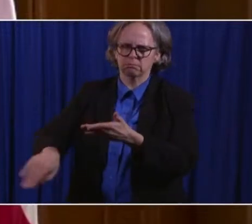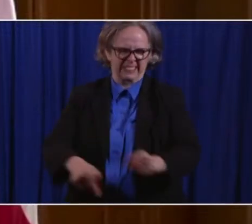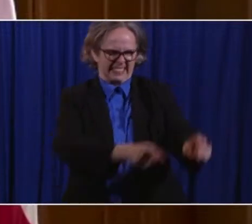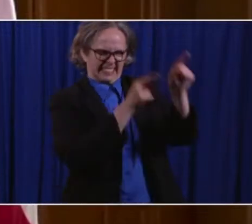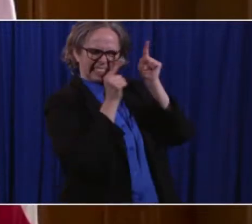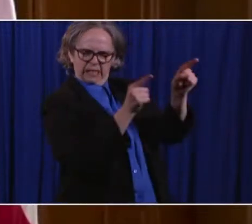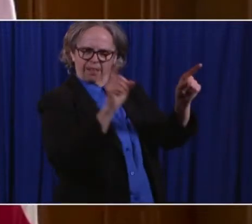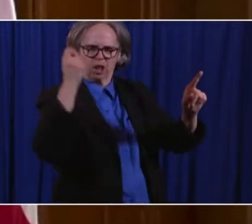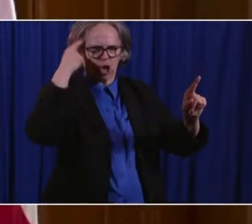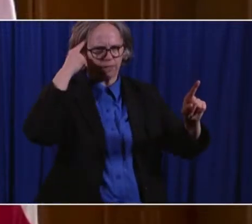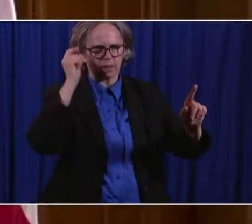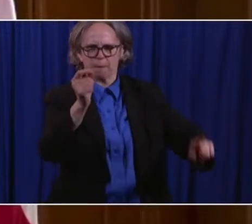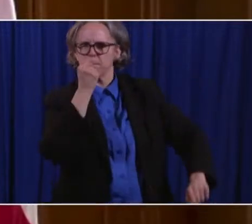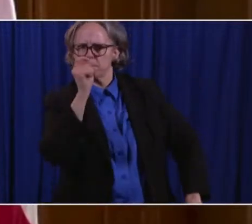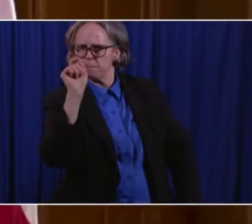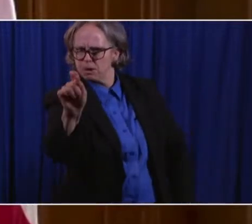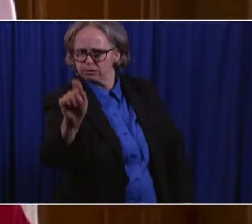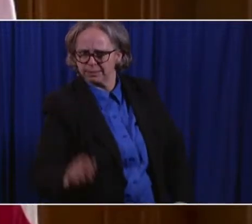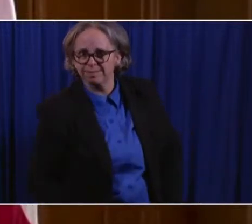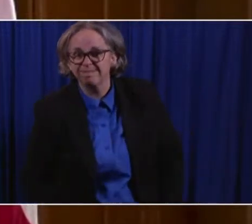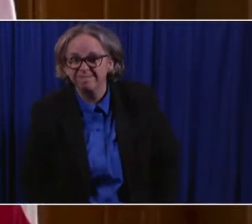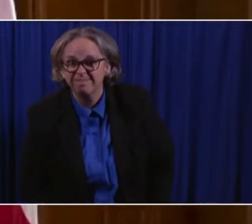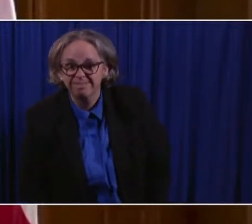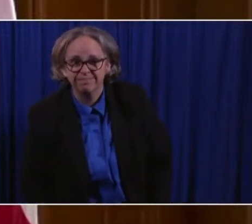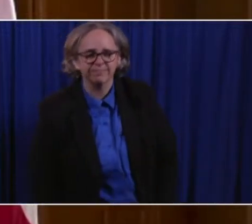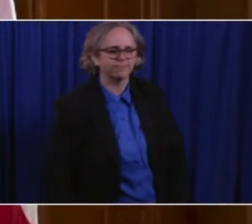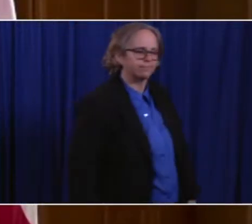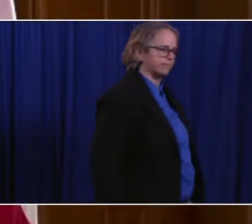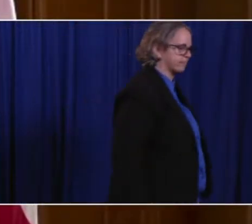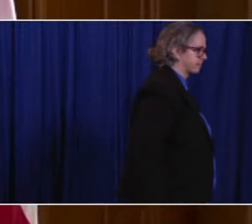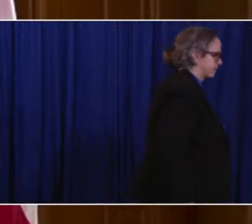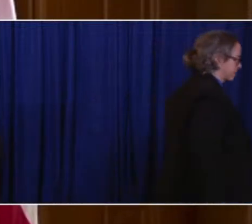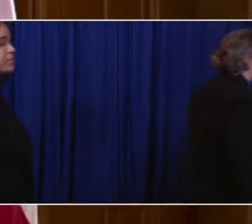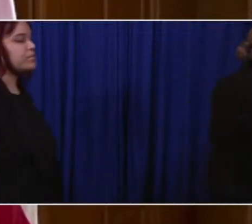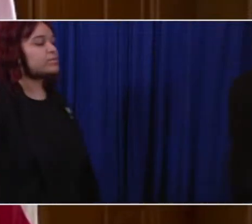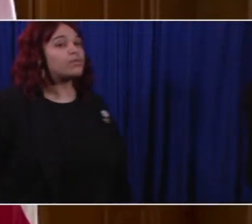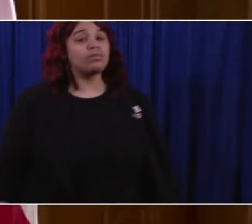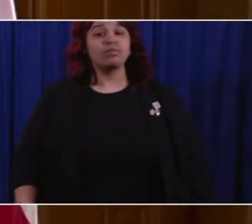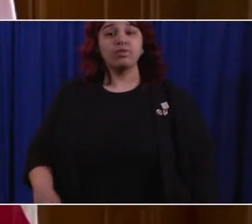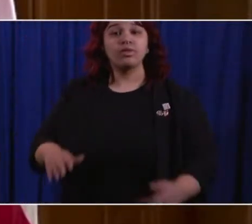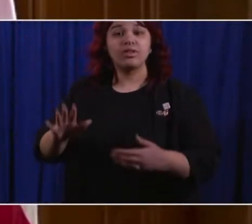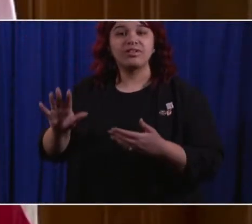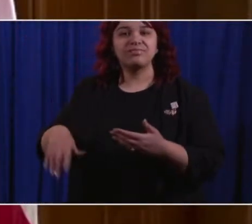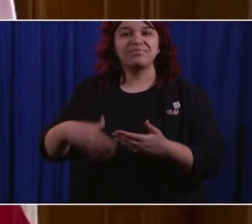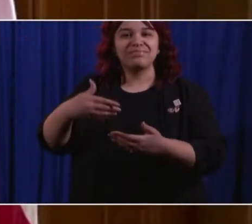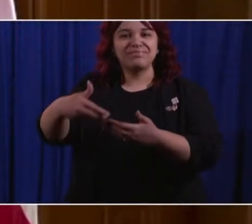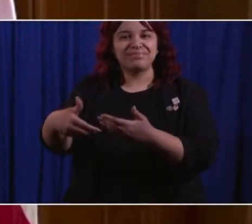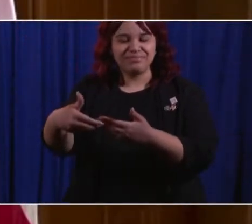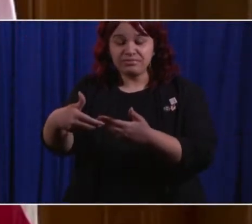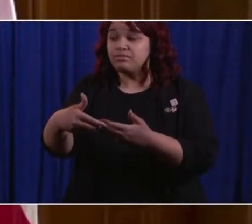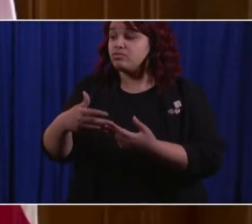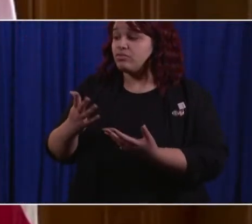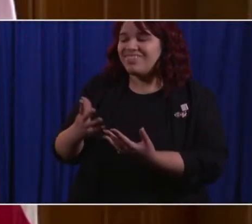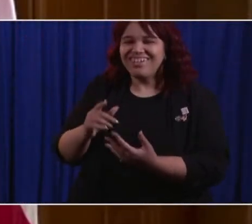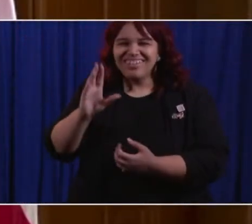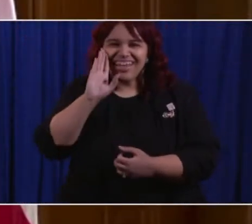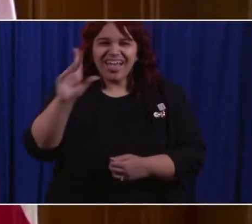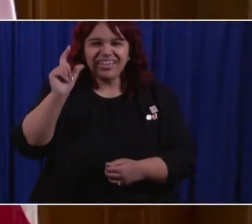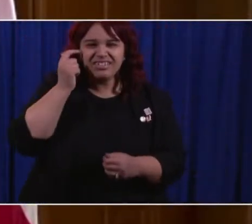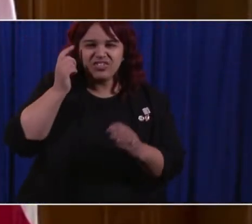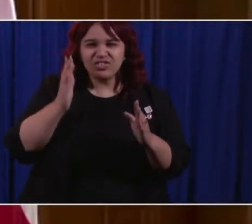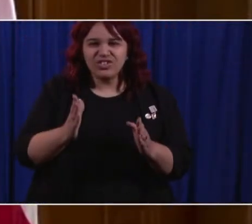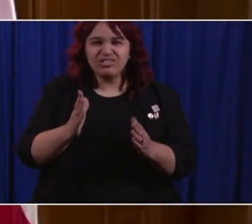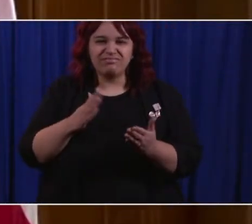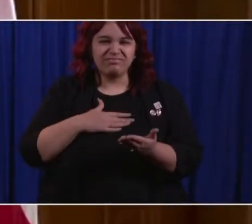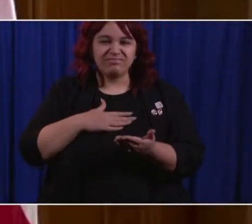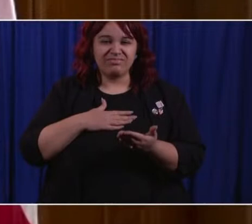Next question is from Farnoosh Amiri at the Associated Press. Hi, Governor. This question is for you and Dr.